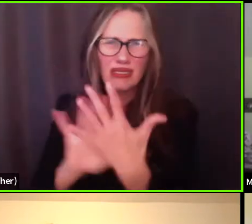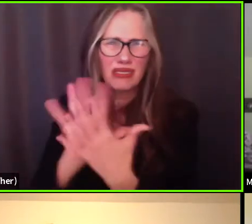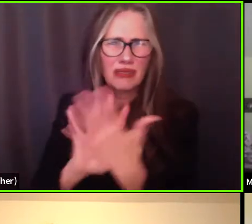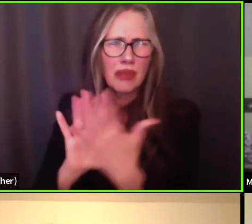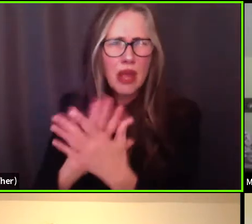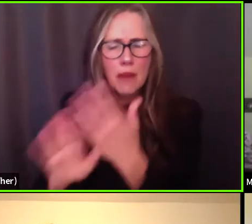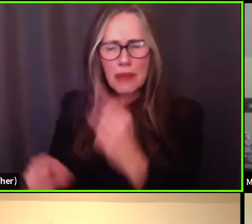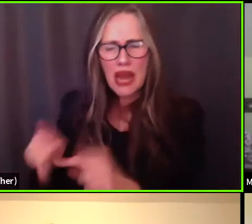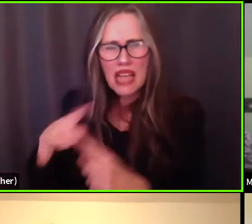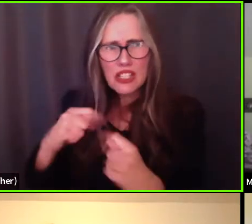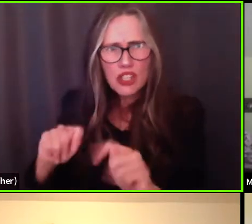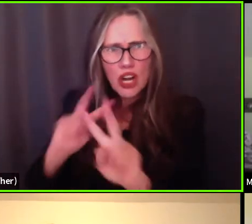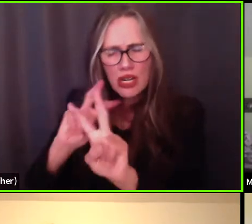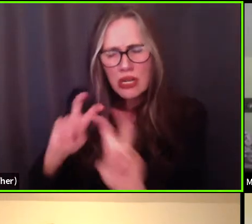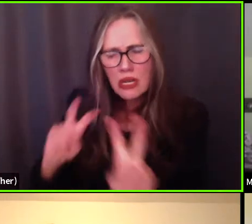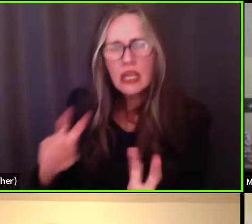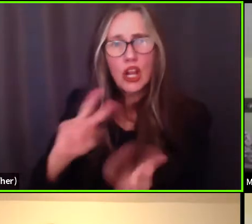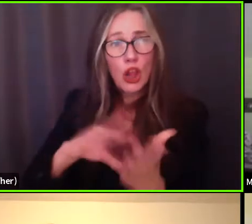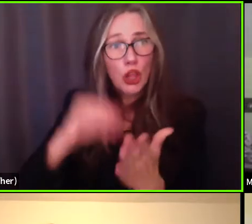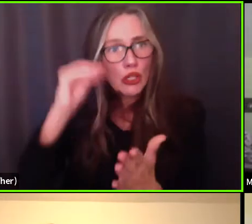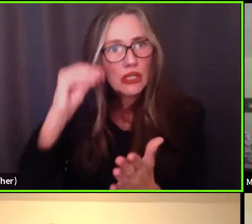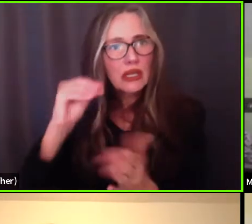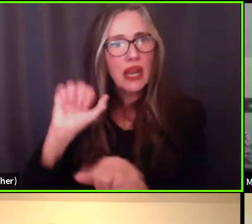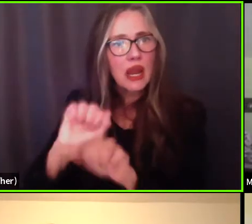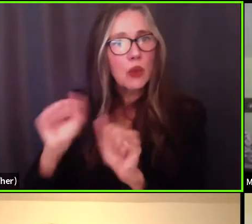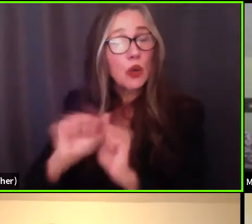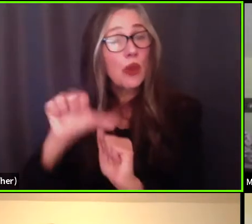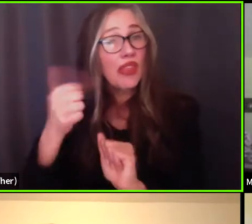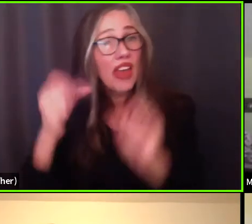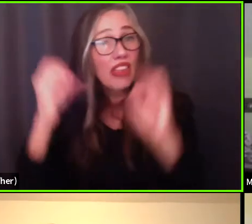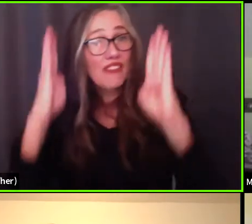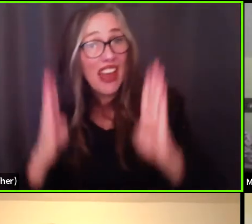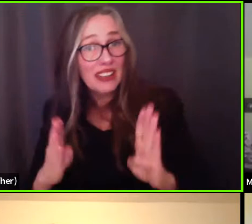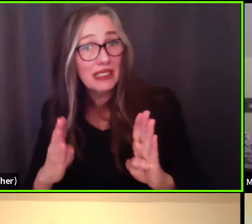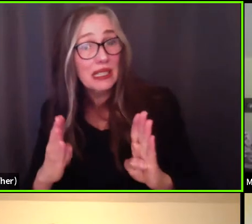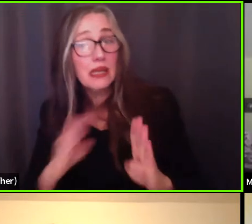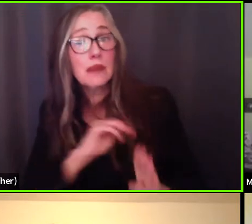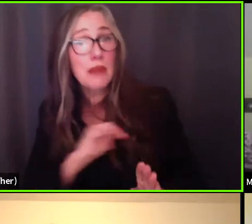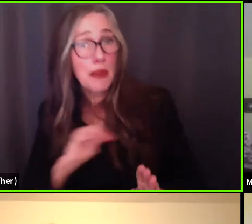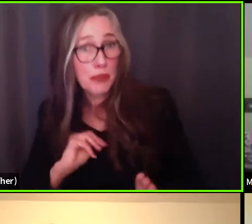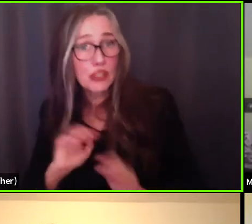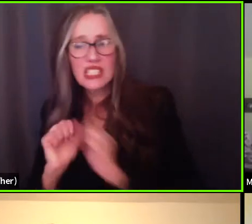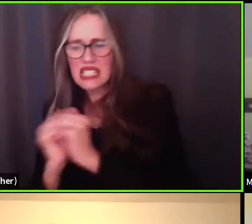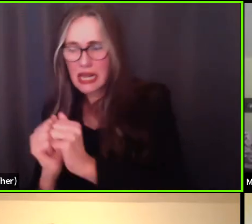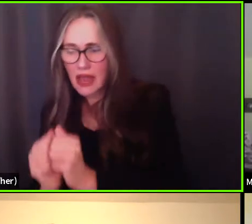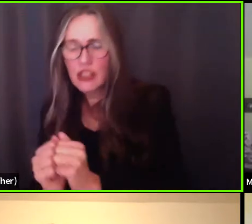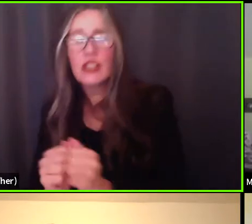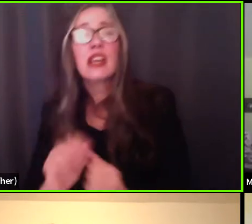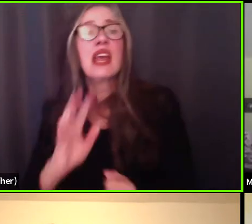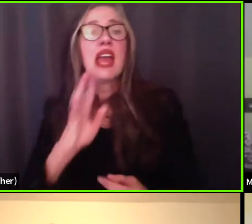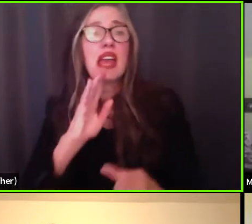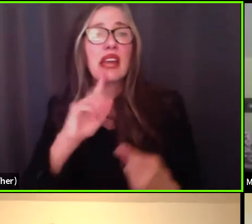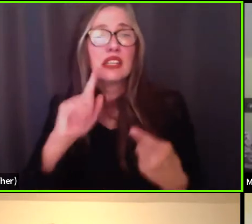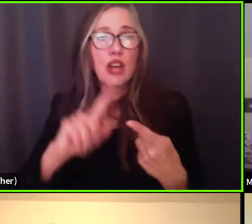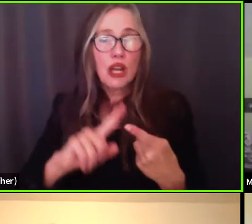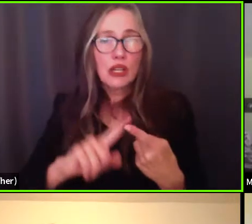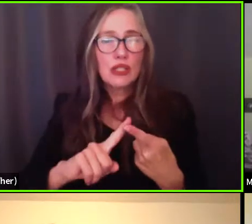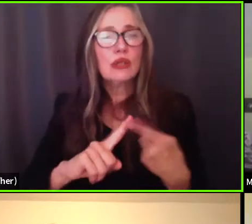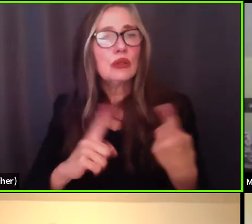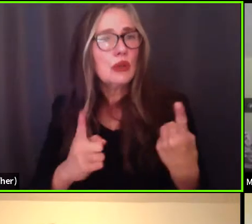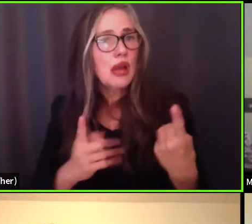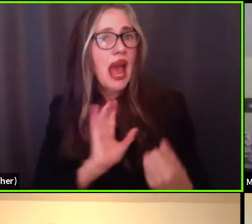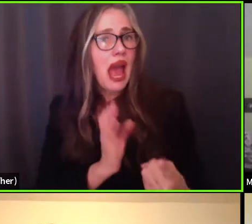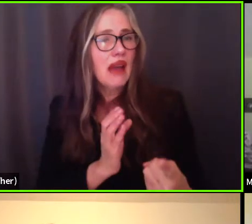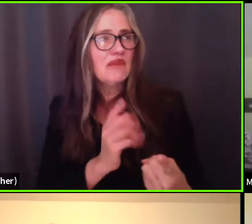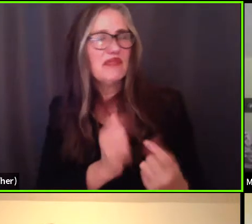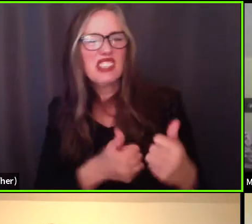um partnered with a few other faculty members and we talked to the then interim dean uh about our concerns